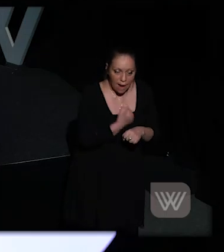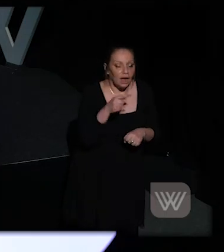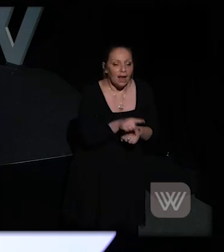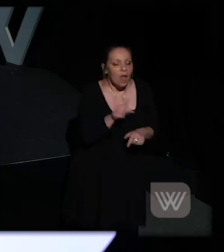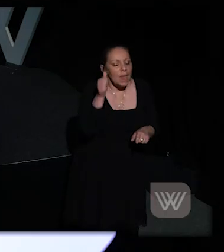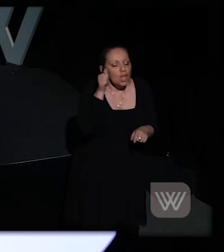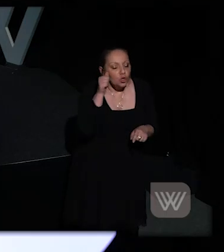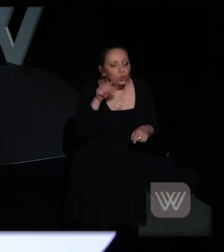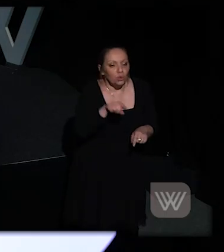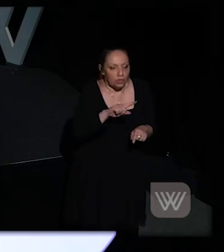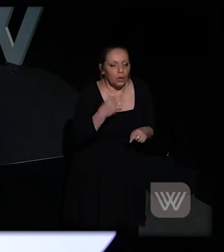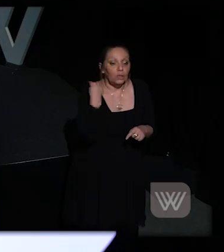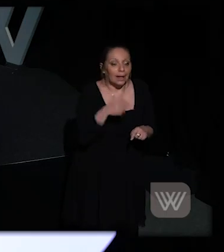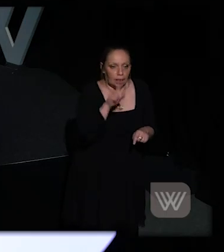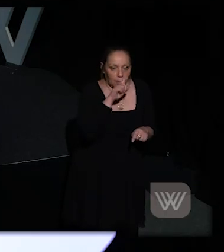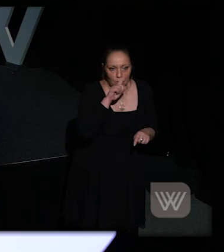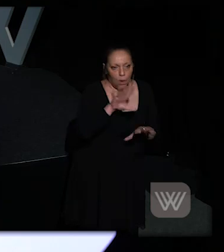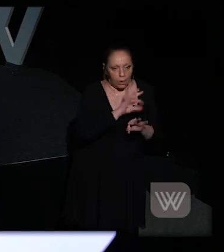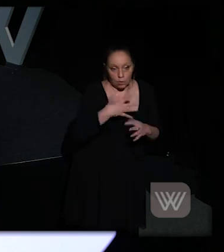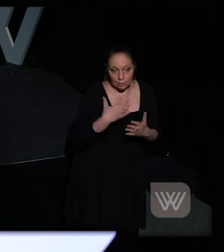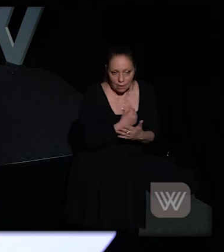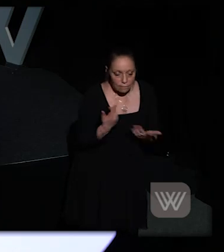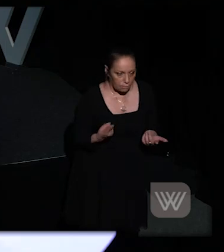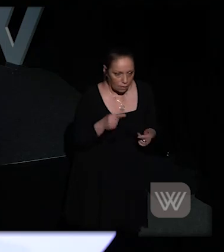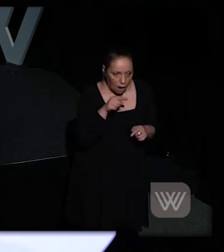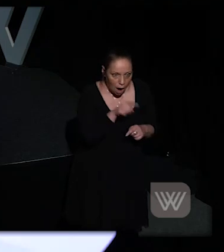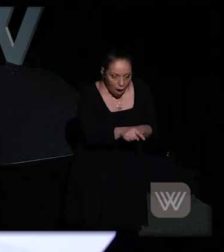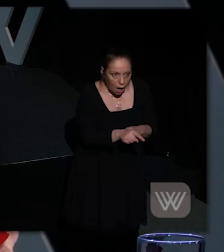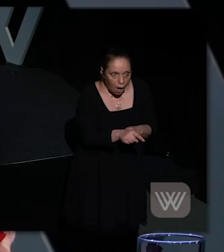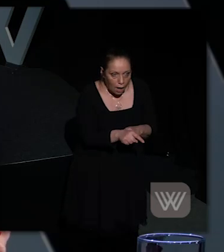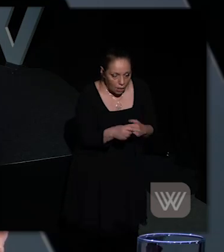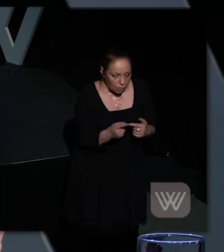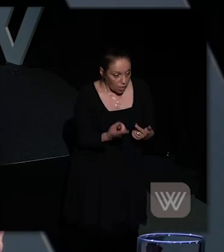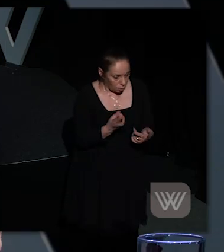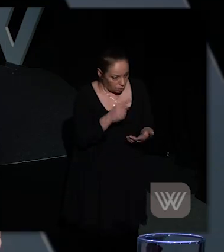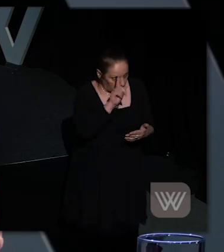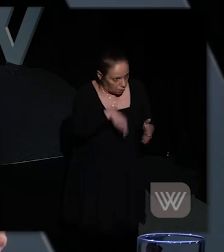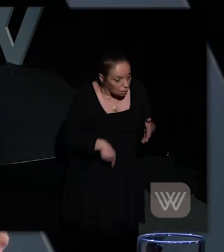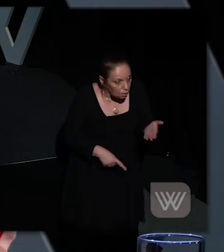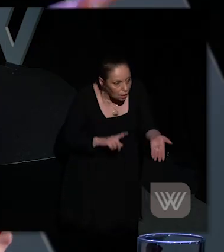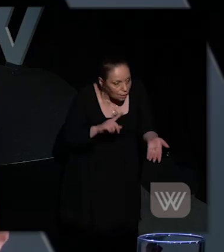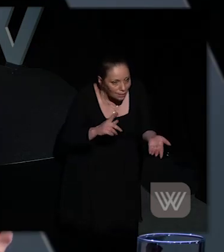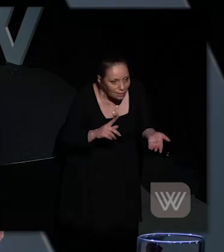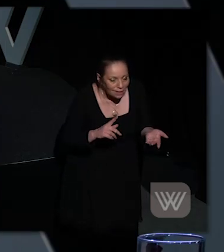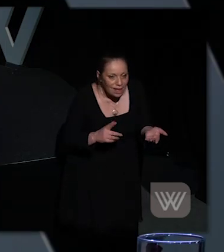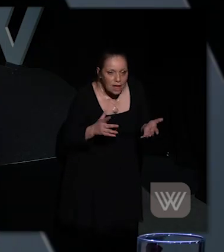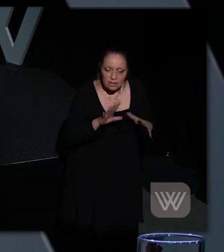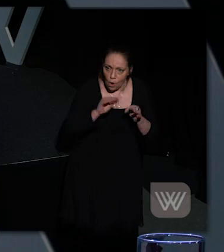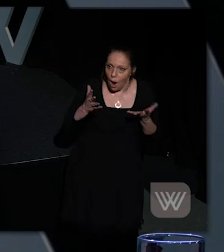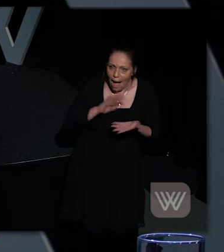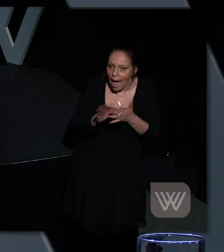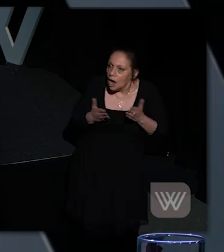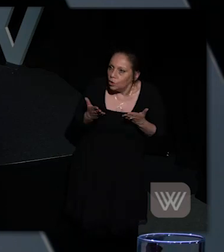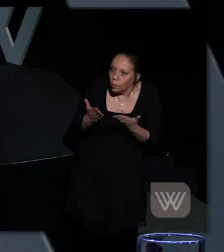get killed and maimed in those vehicles because they were unsafe. Wouldn't they be held to account for this? Like, how are we allowing these companies